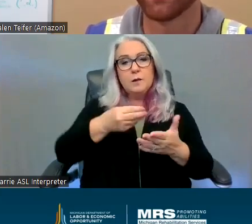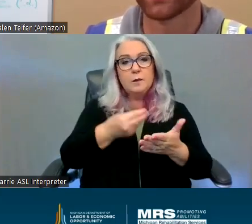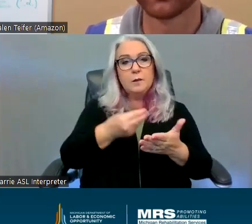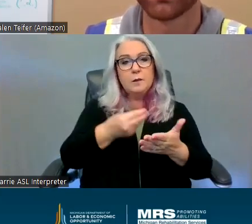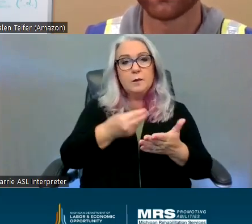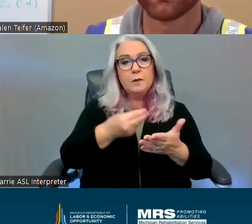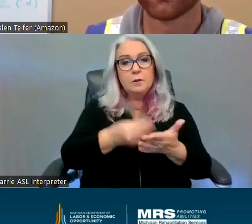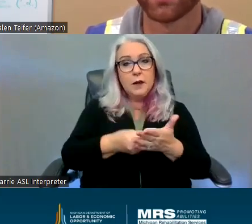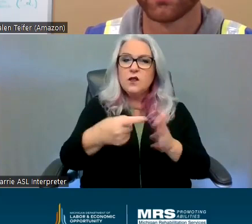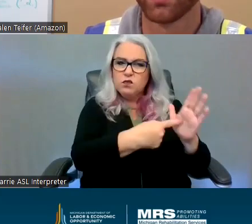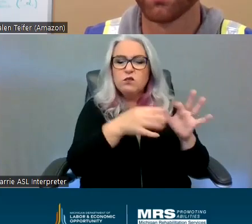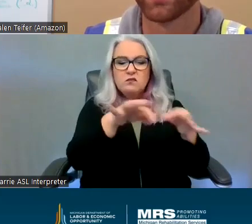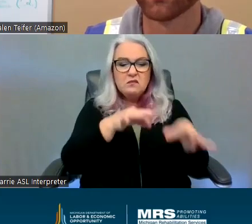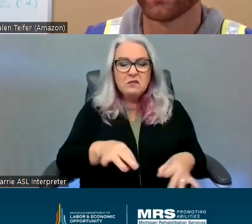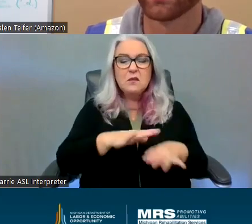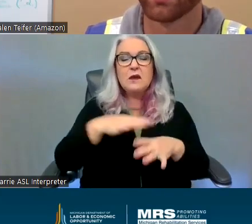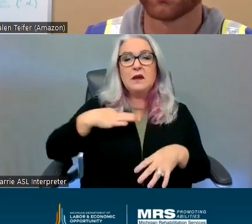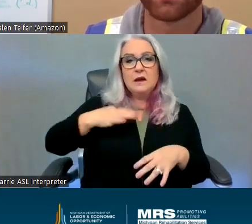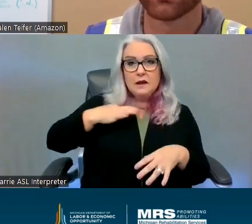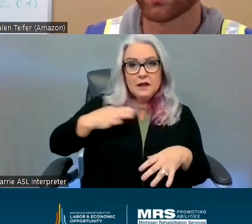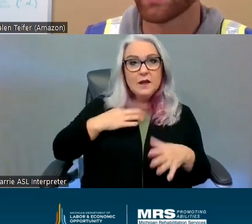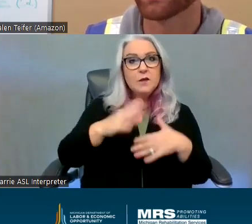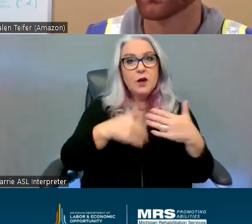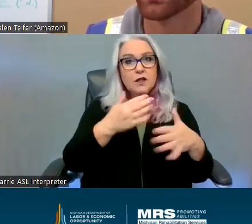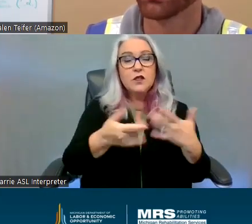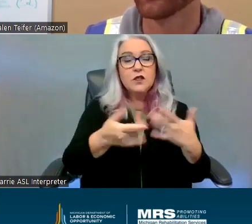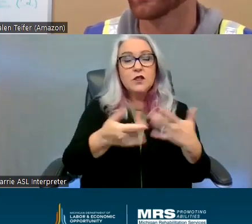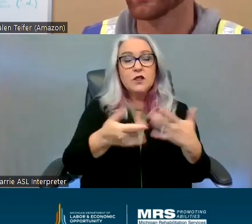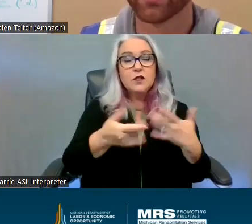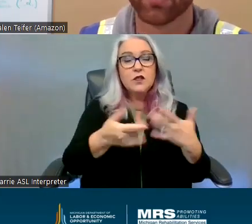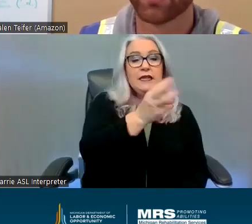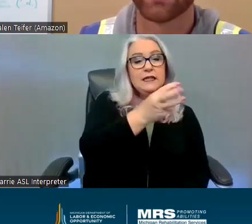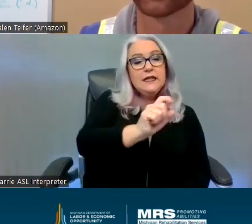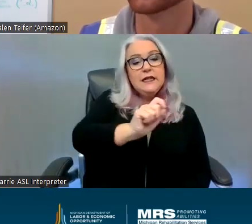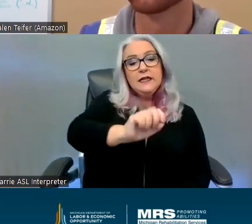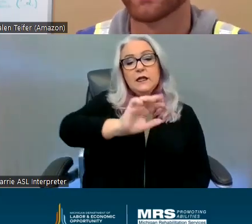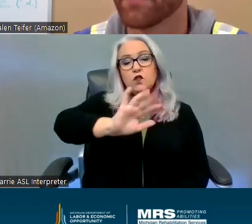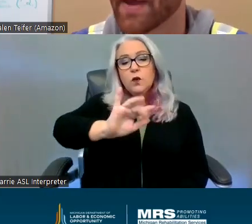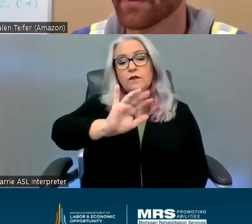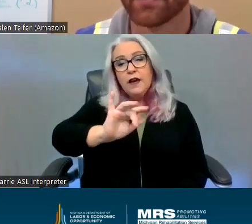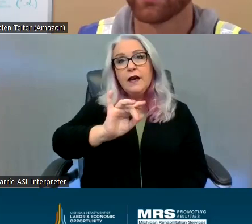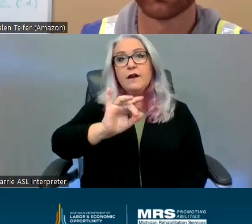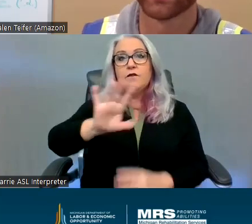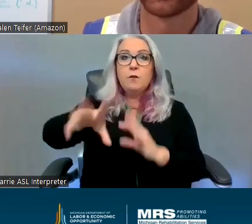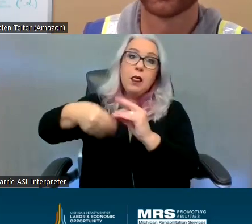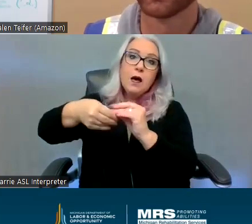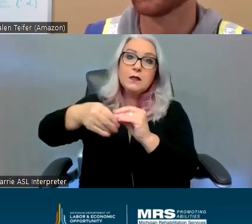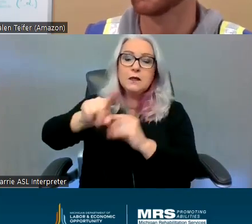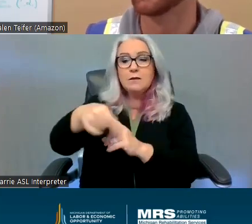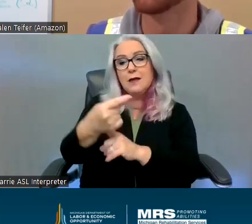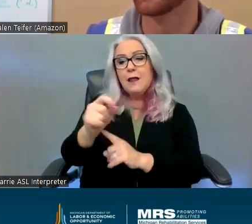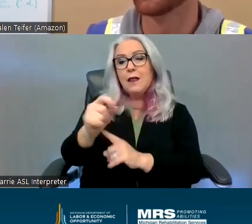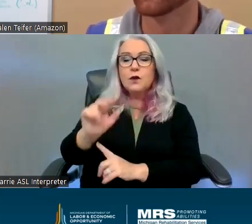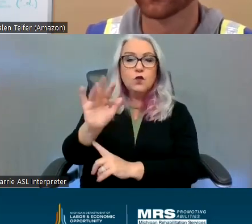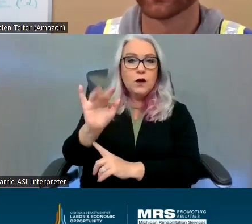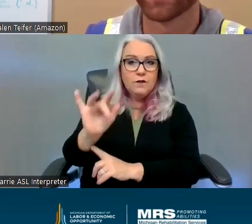the application process. It'll say 1625 an hour plus an additional $1.25 added to this wage,